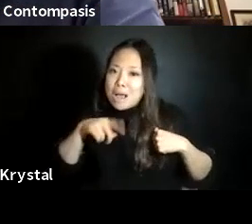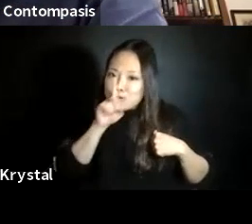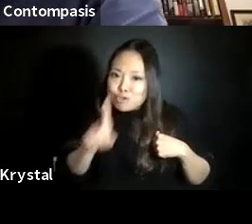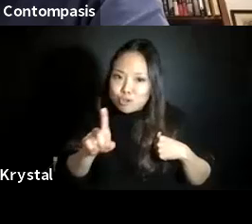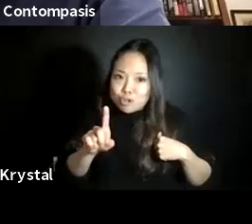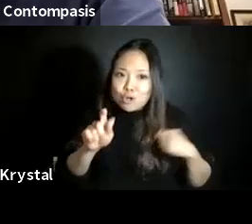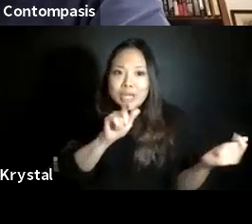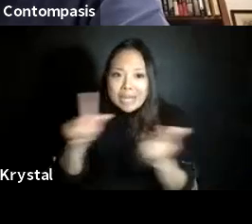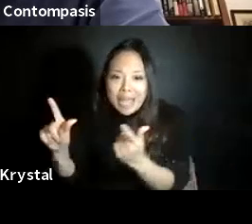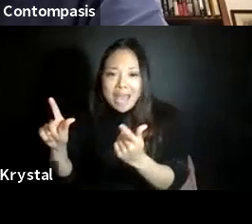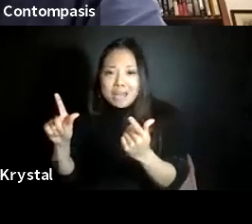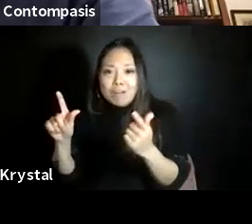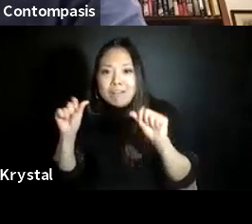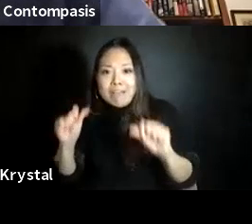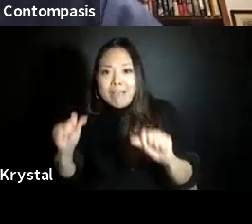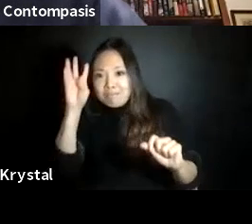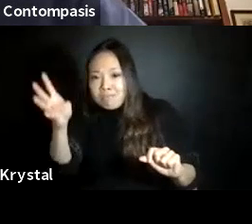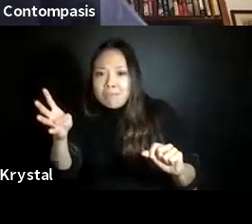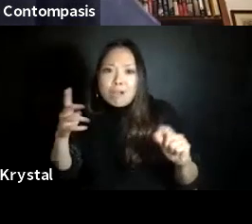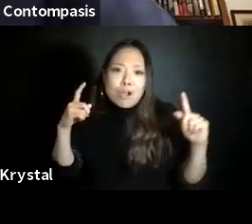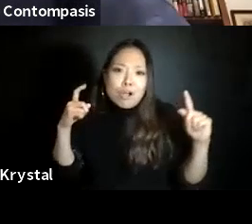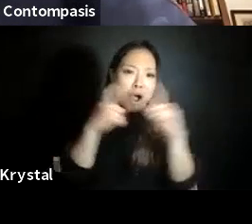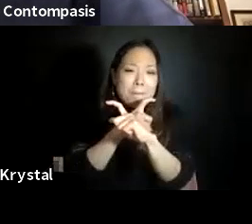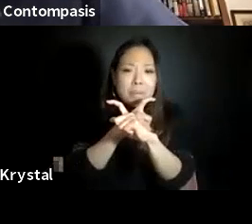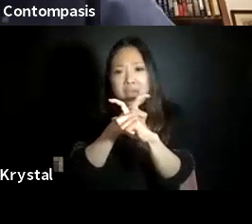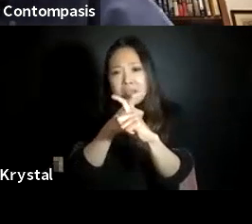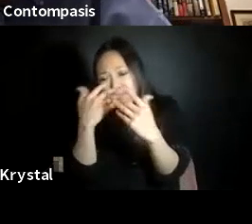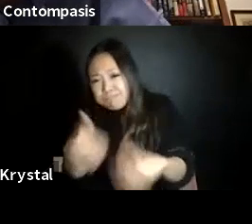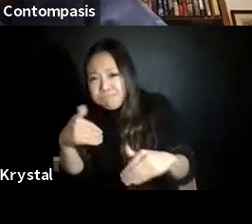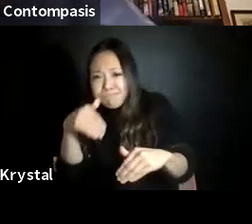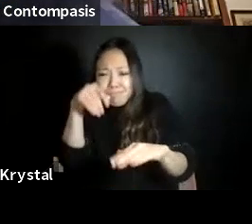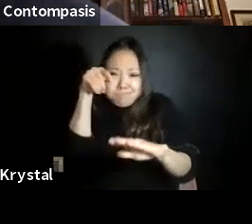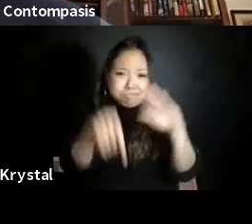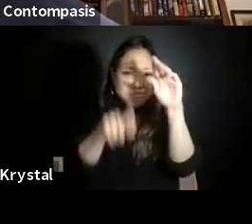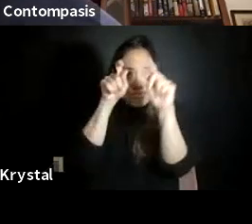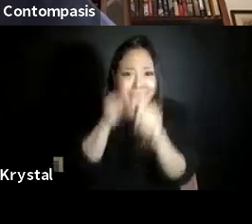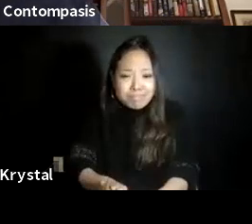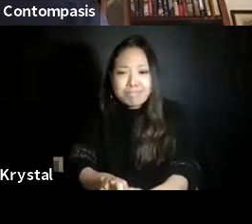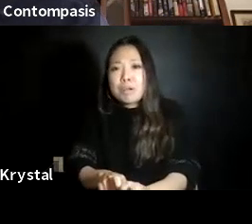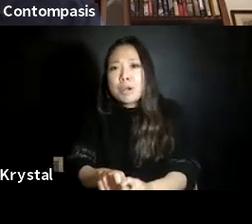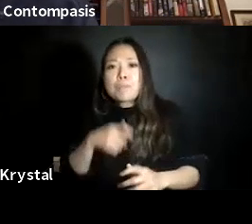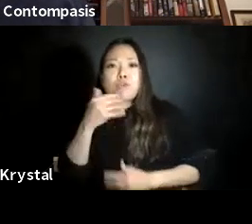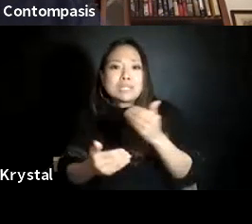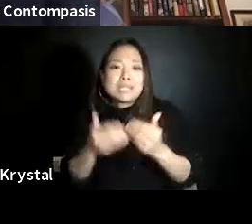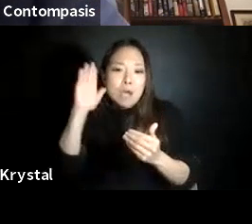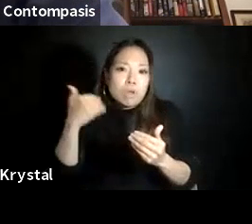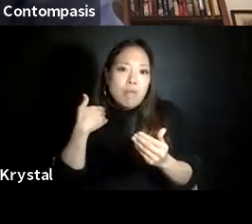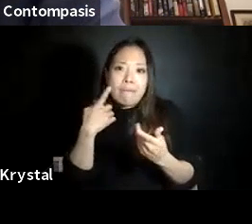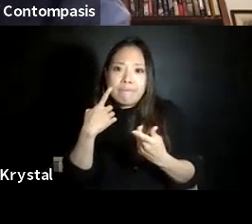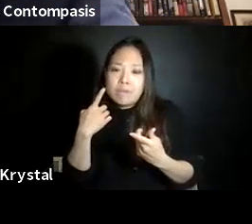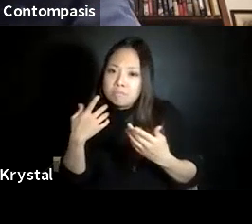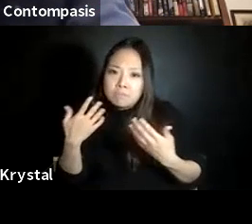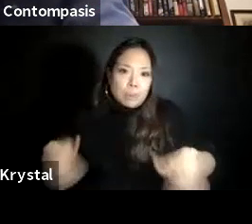complex, intricate selection process that will yield phenomenal results on the back end.